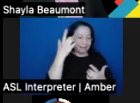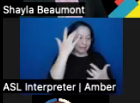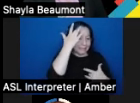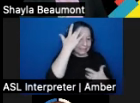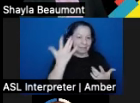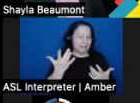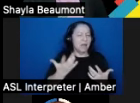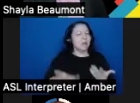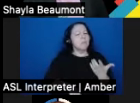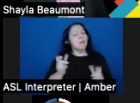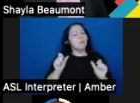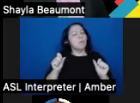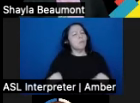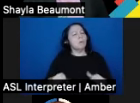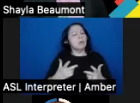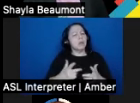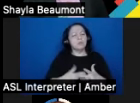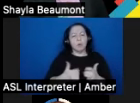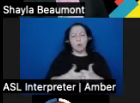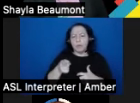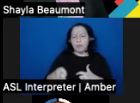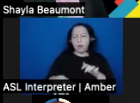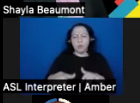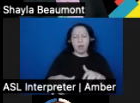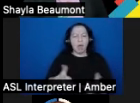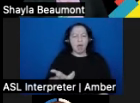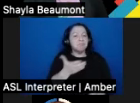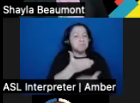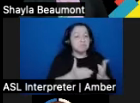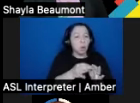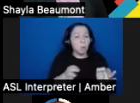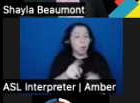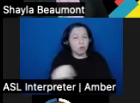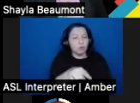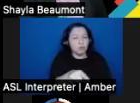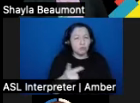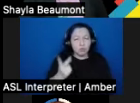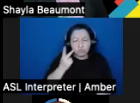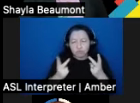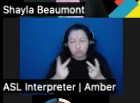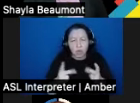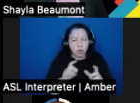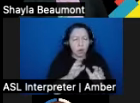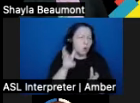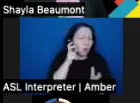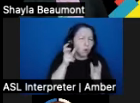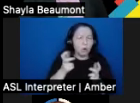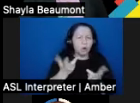maybe we can just start out by in the chat. What are some words you've heard used to describe people with mental